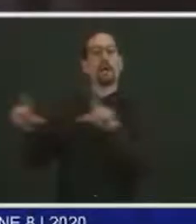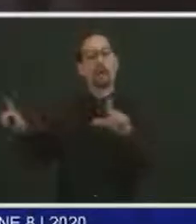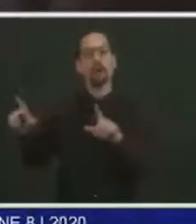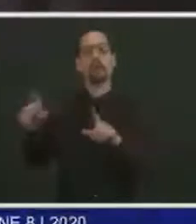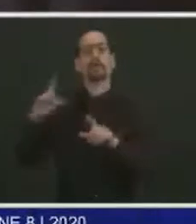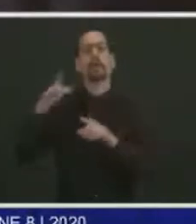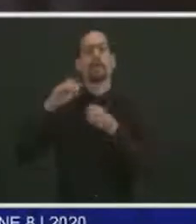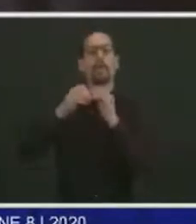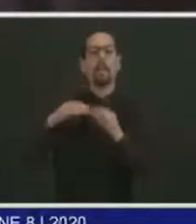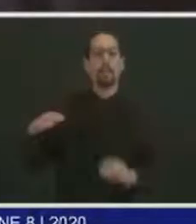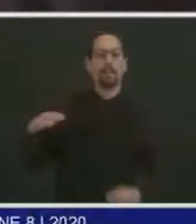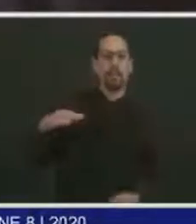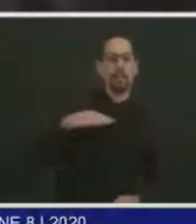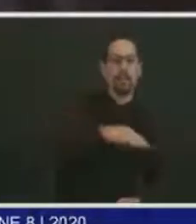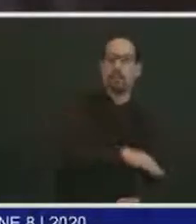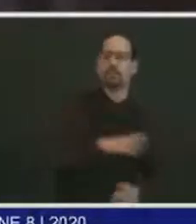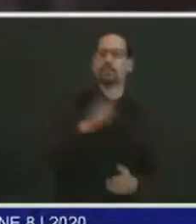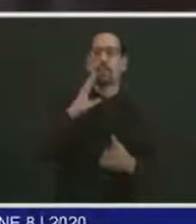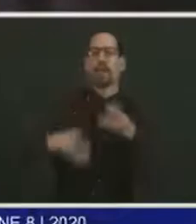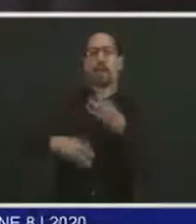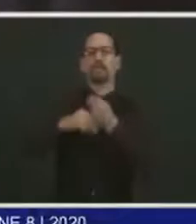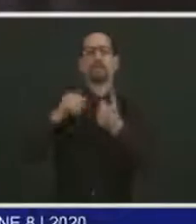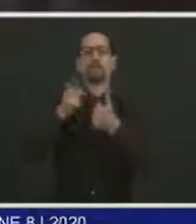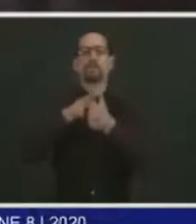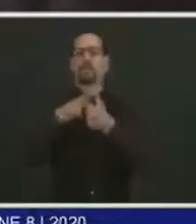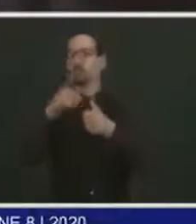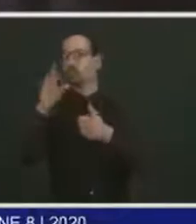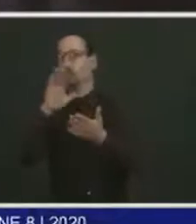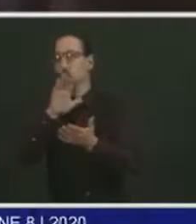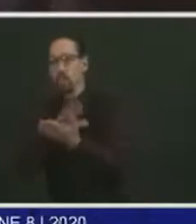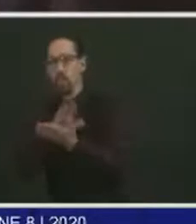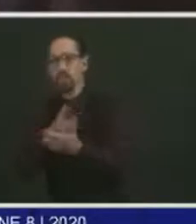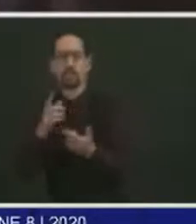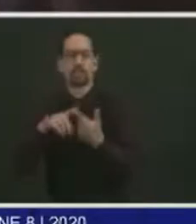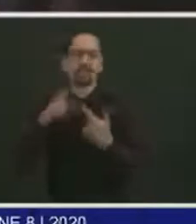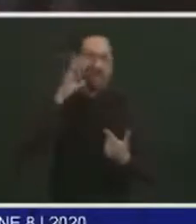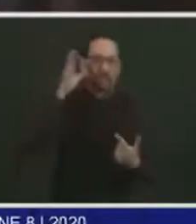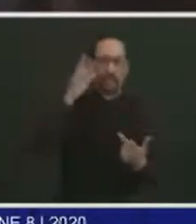up again, teachers, students, parents,